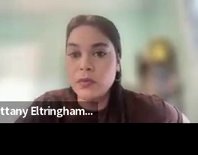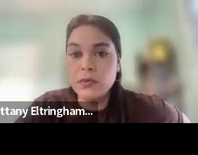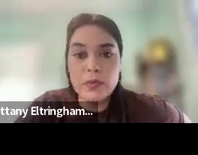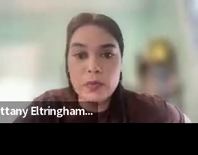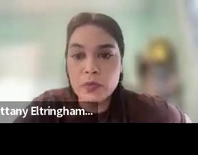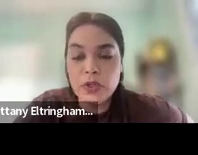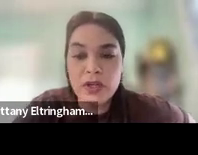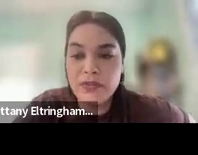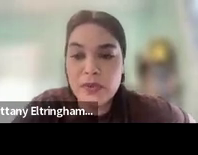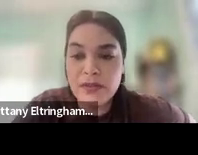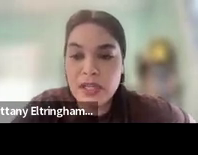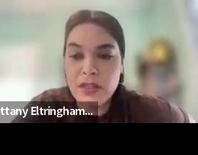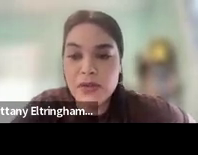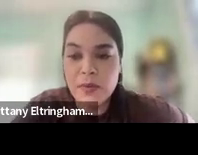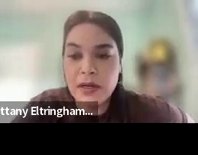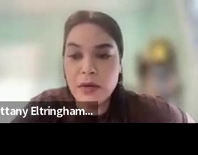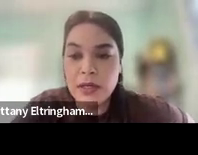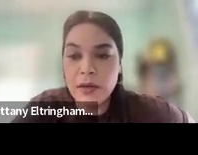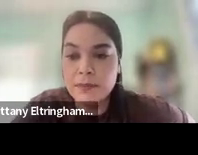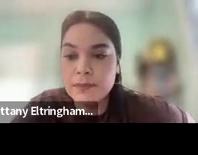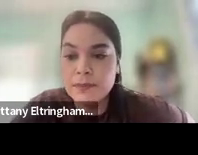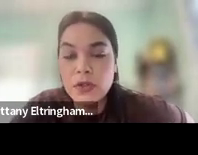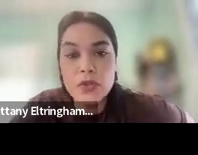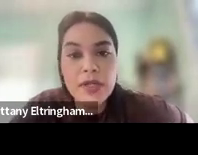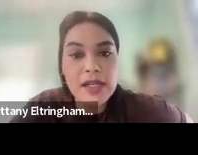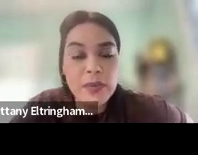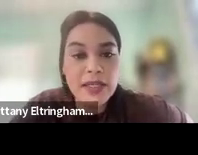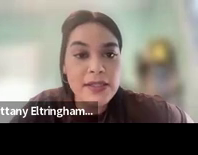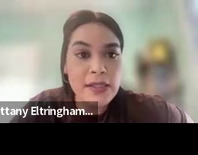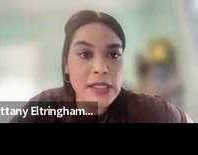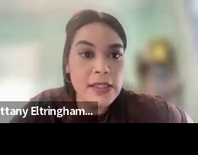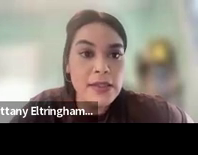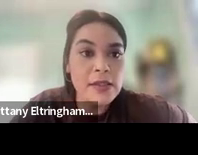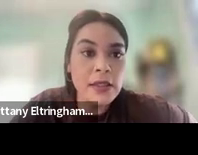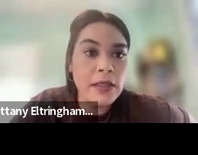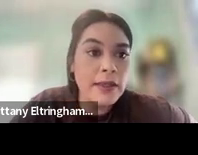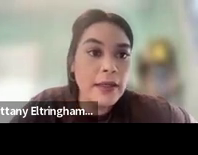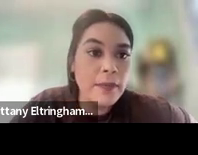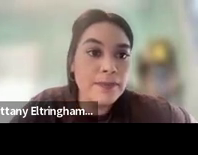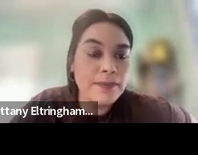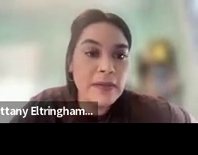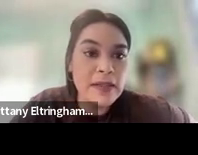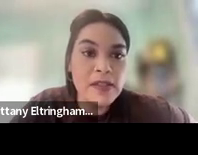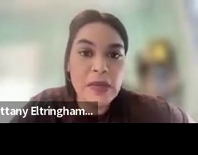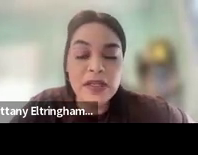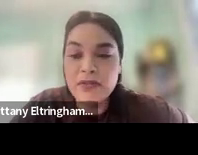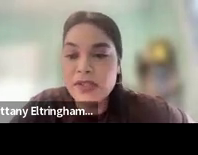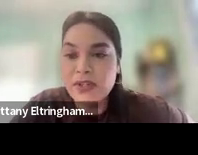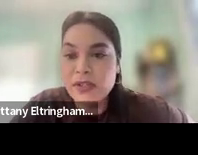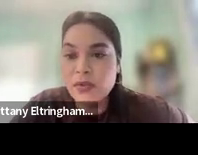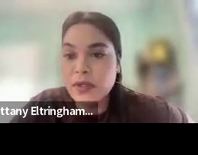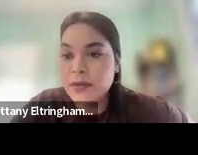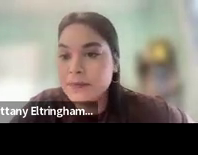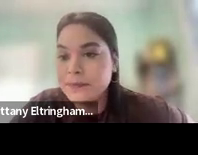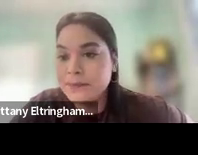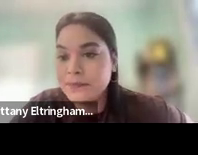And so wondering if folks have any thoughts about cultural aspects and needs and in the spending of